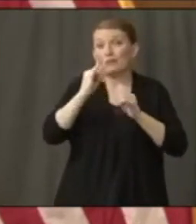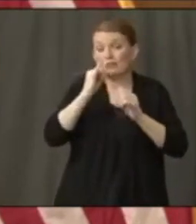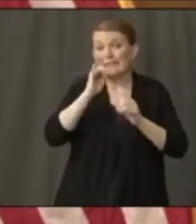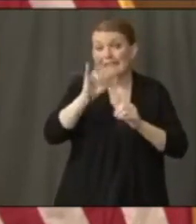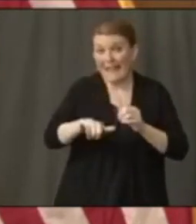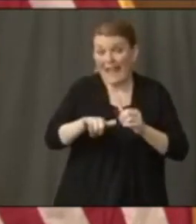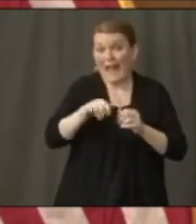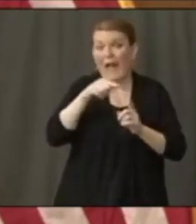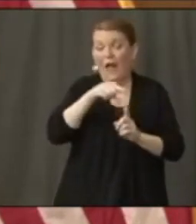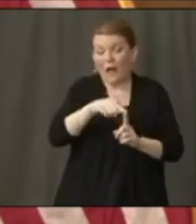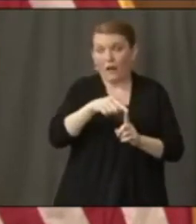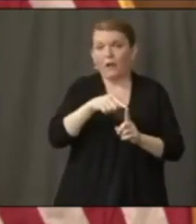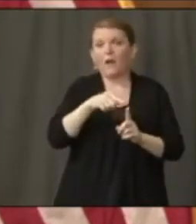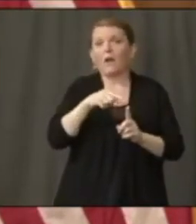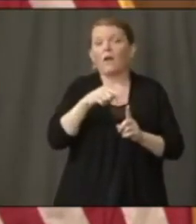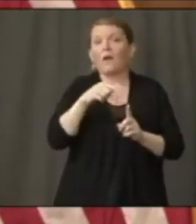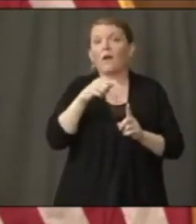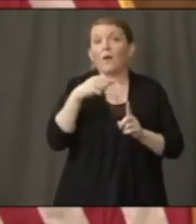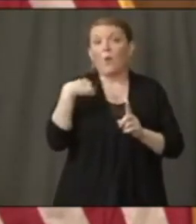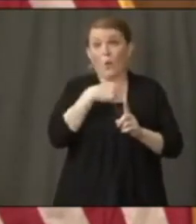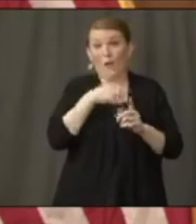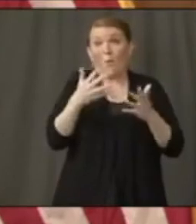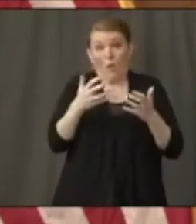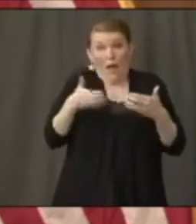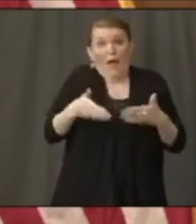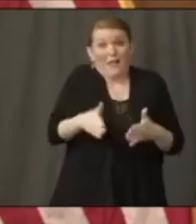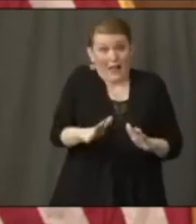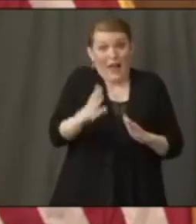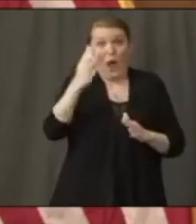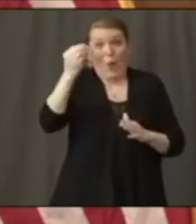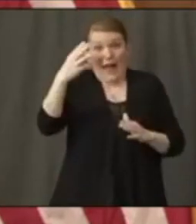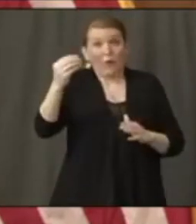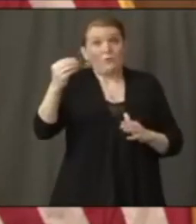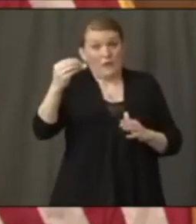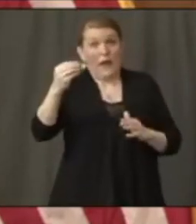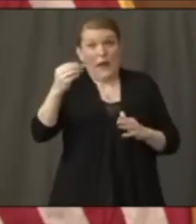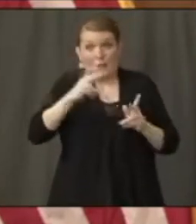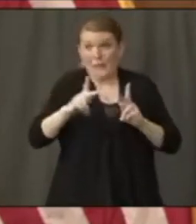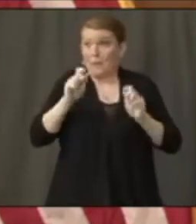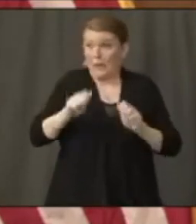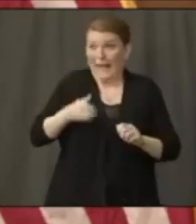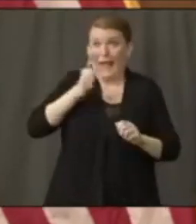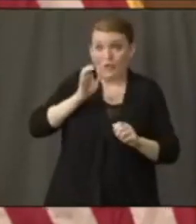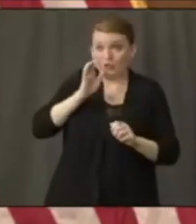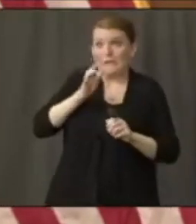don't serve food, but they have food trucks as part of their overall,